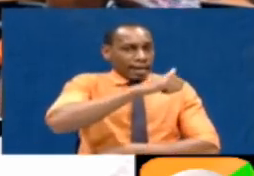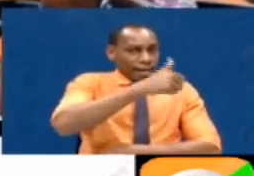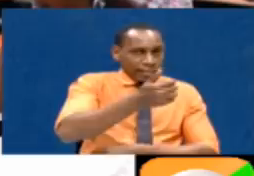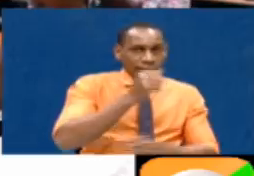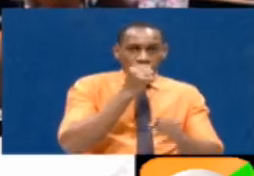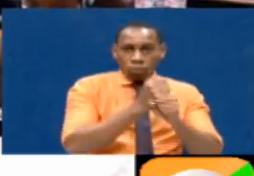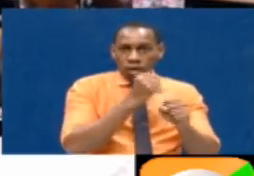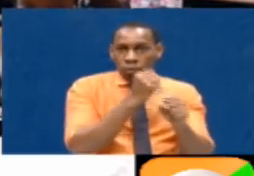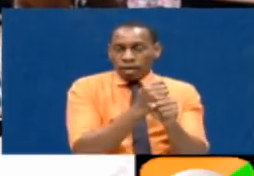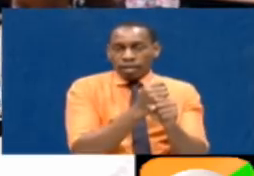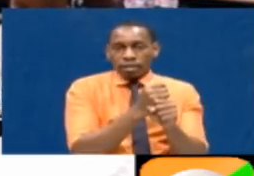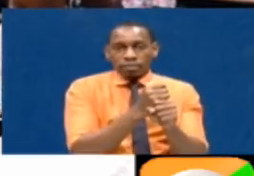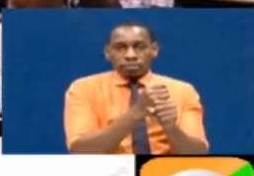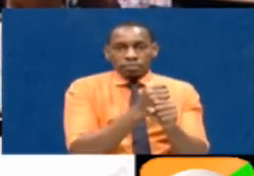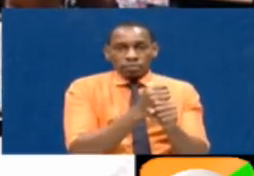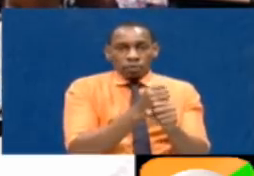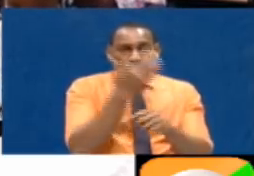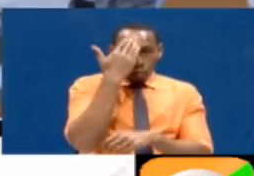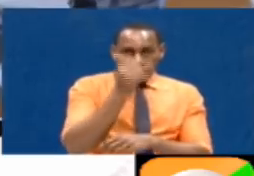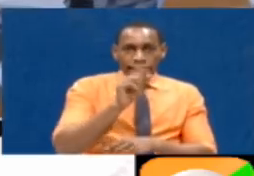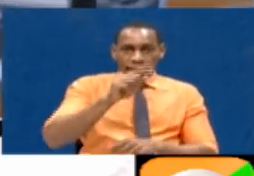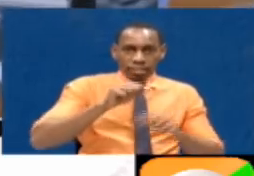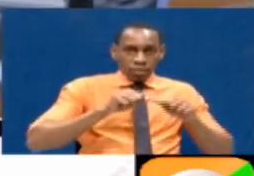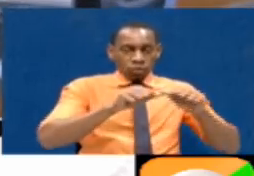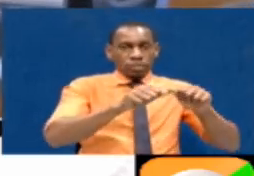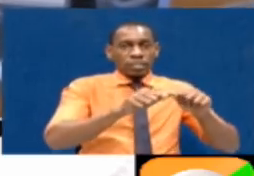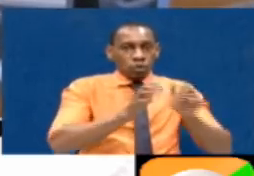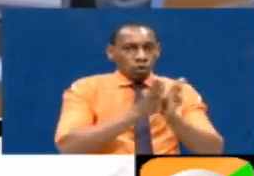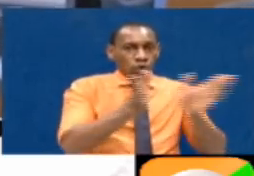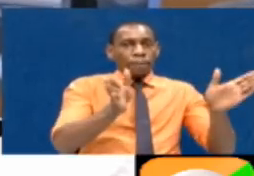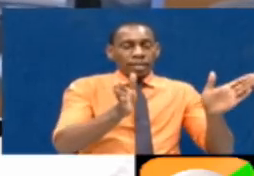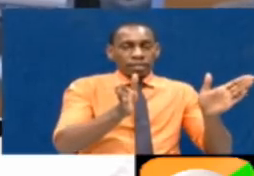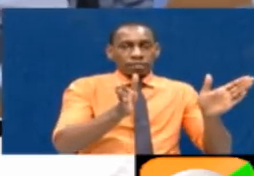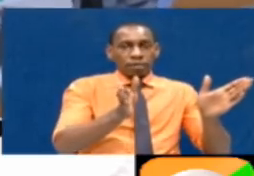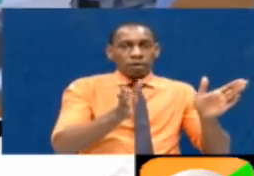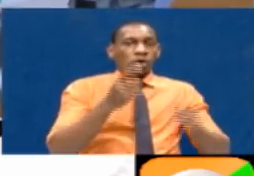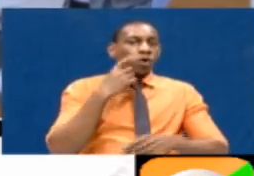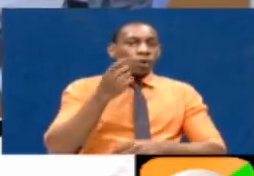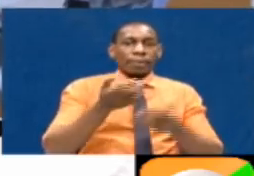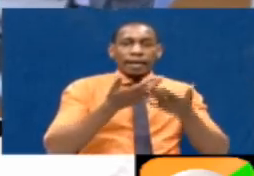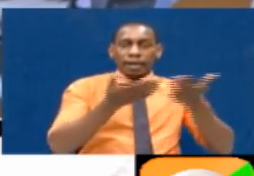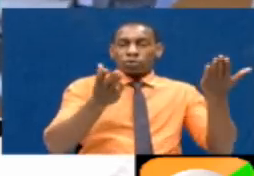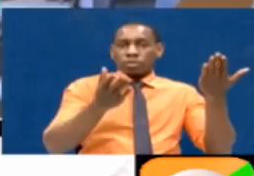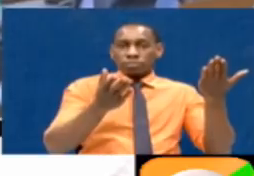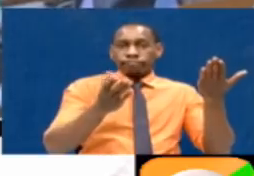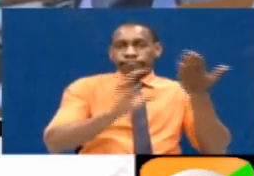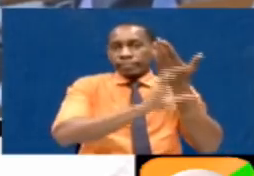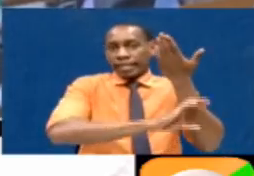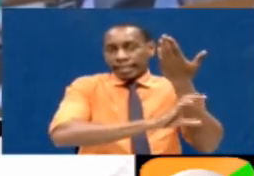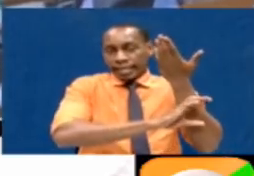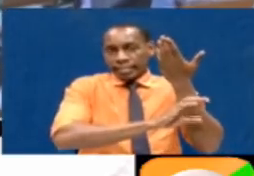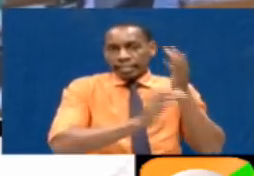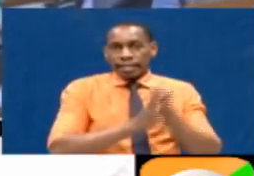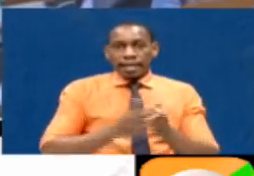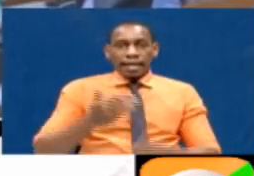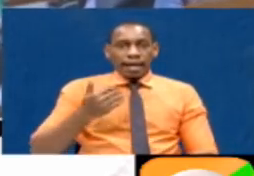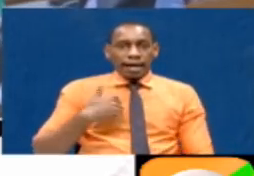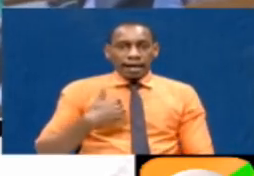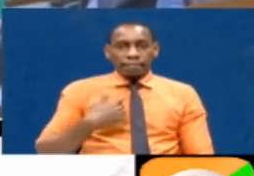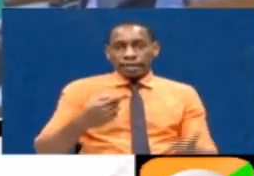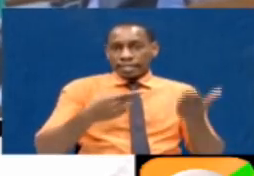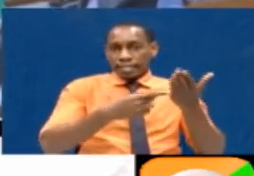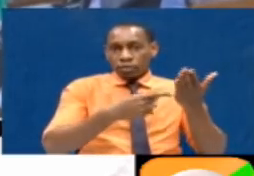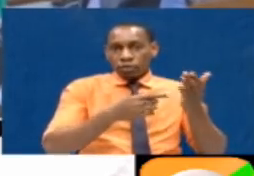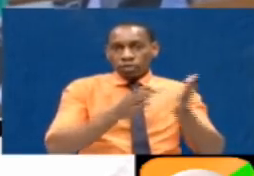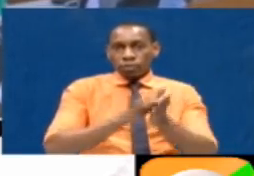are working because we need to keep our shops open. Most of our shops are open across the country. We have our